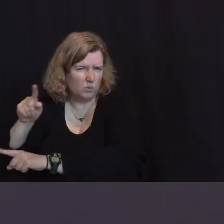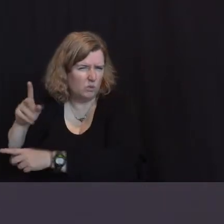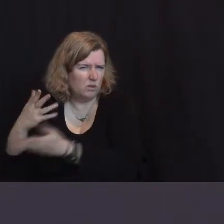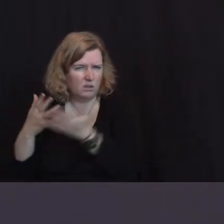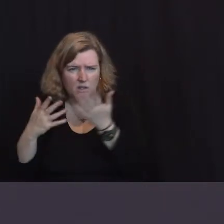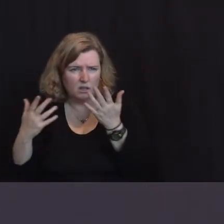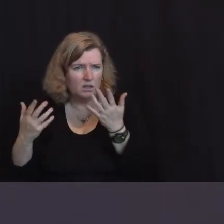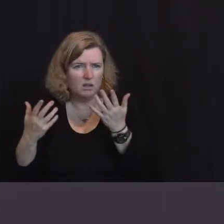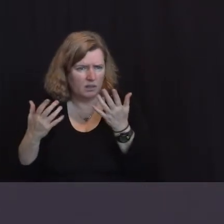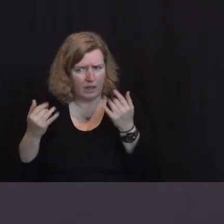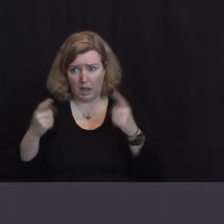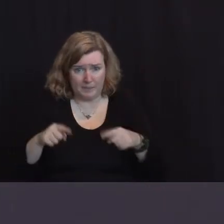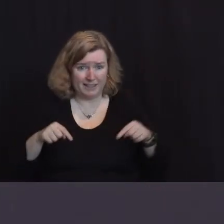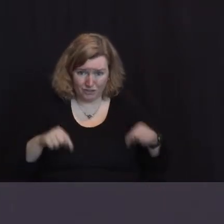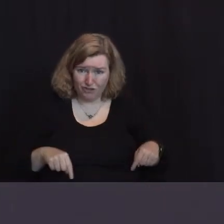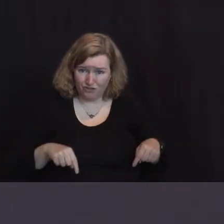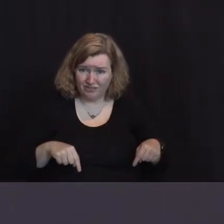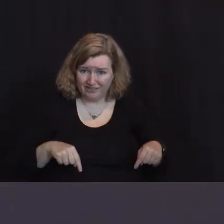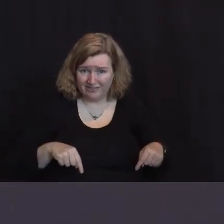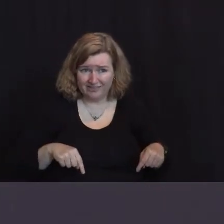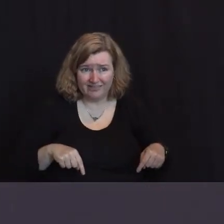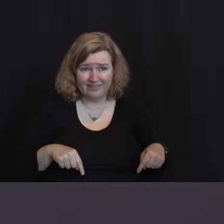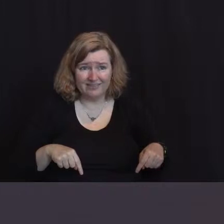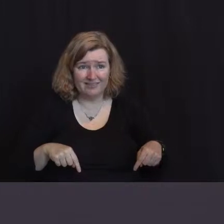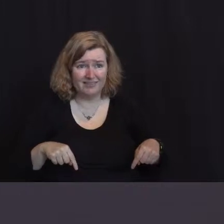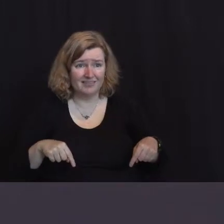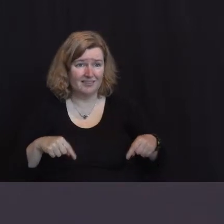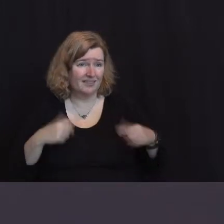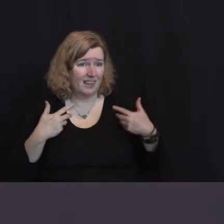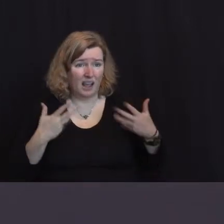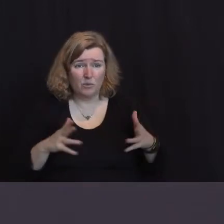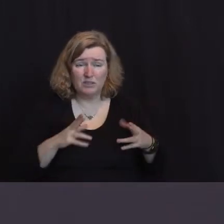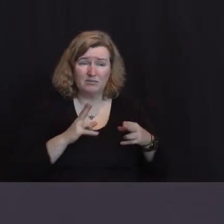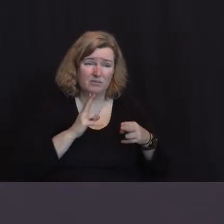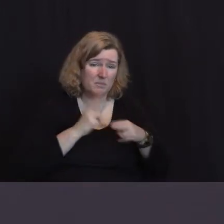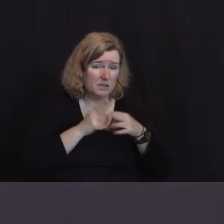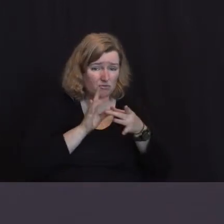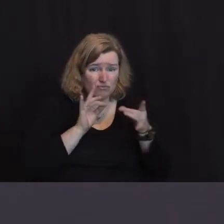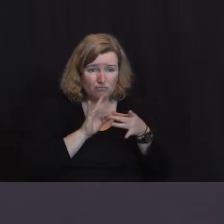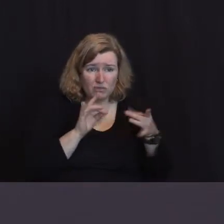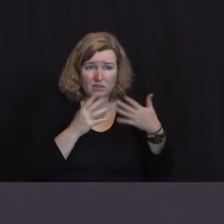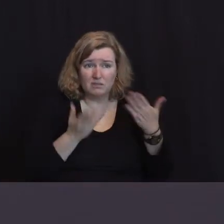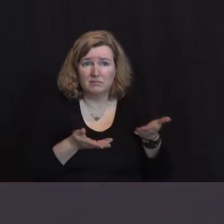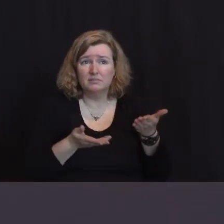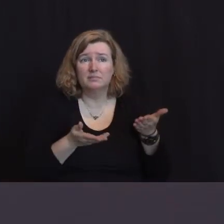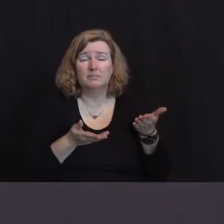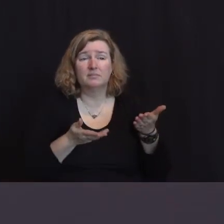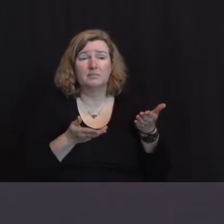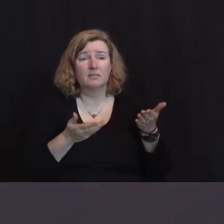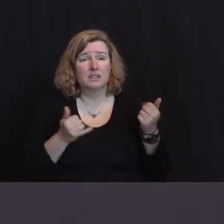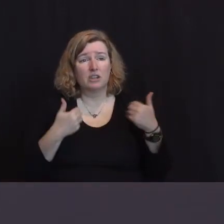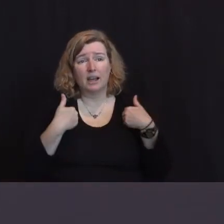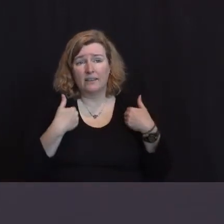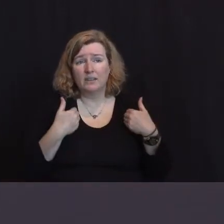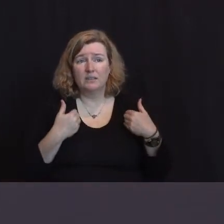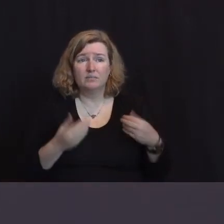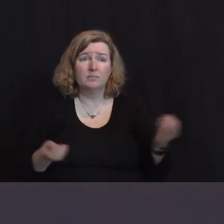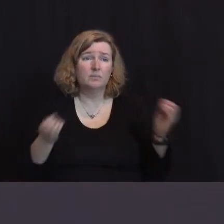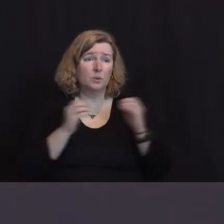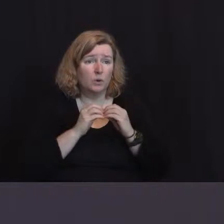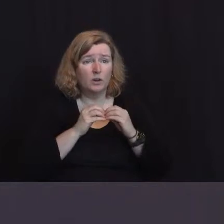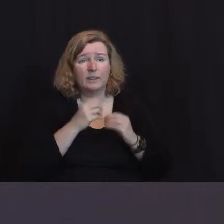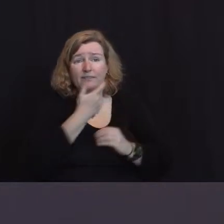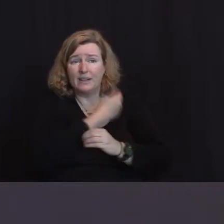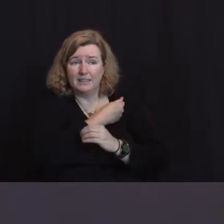couple of weeks, that we would get to the place where the supply-demand imbalance would swing the other way, and that it